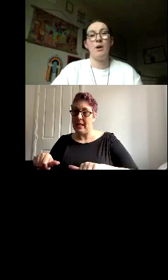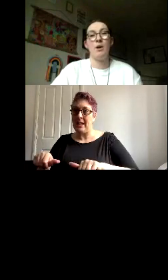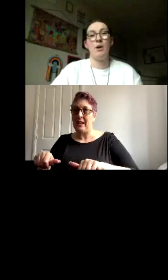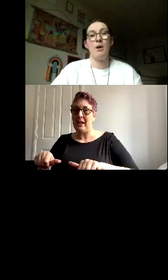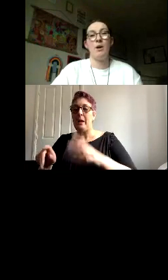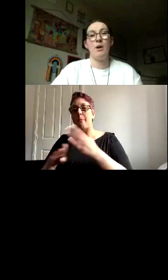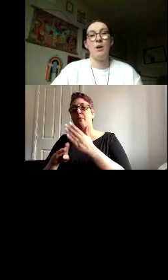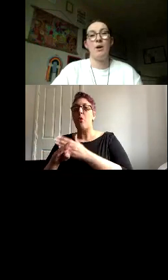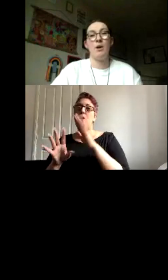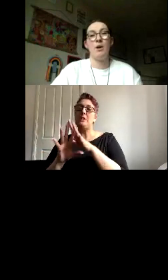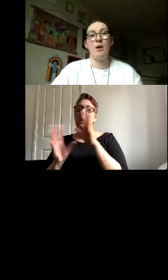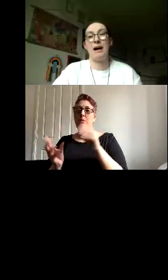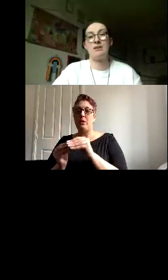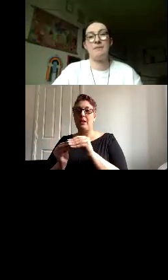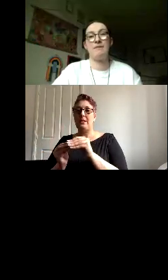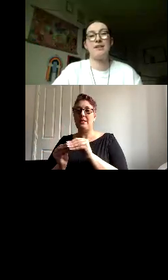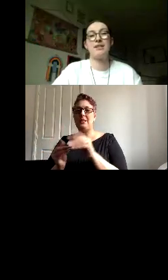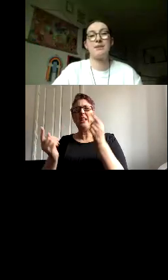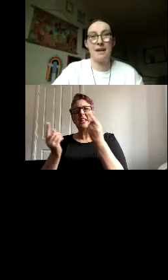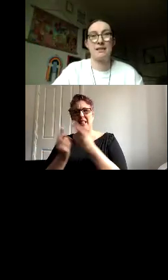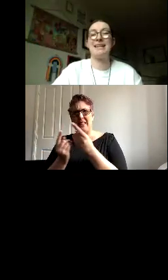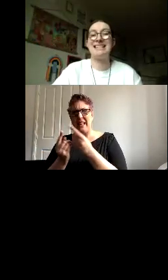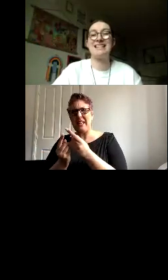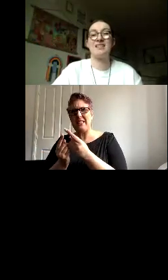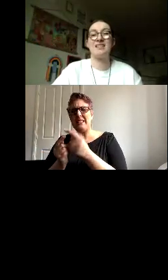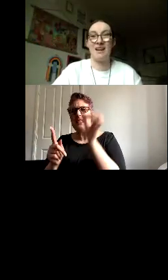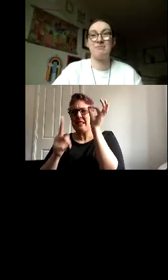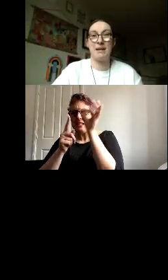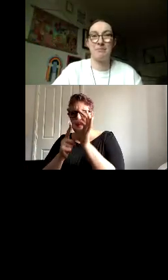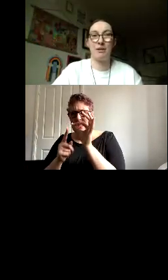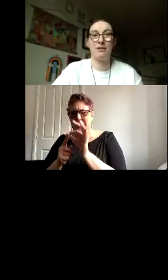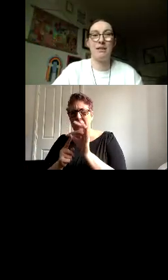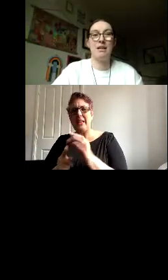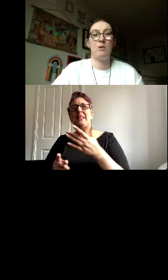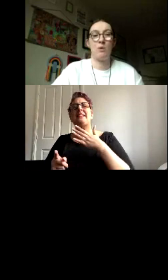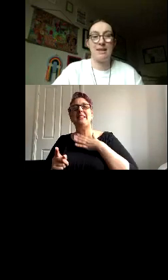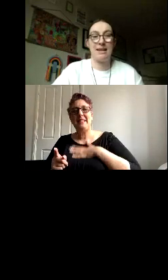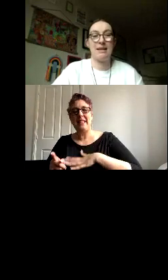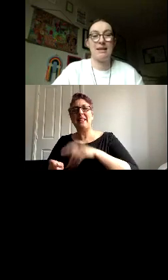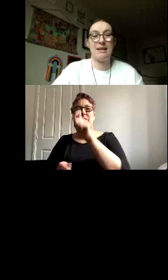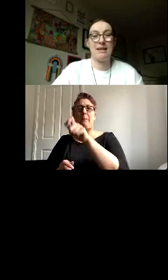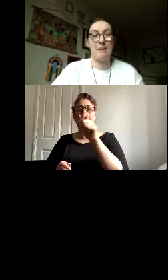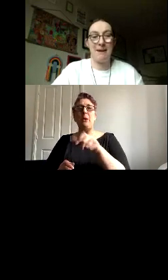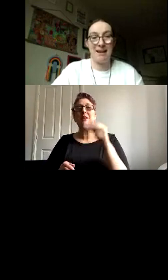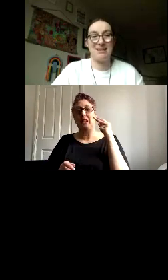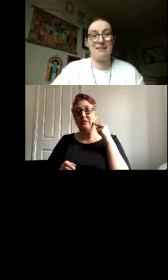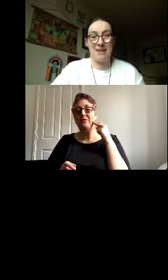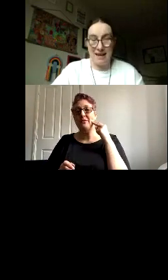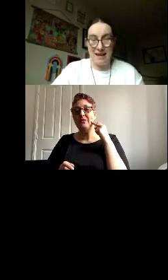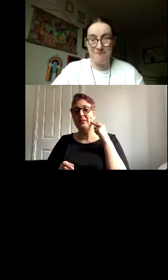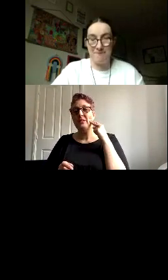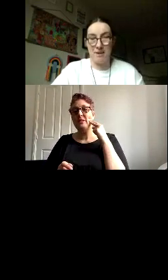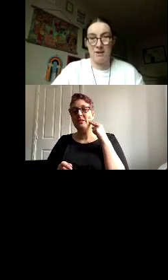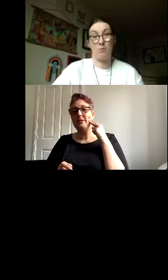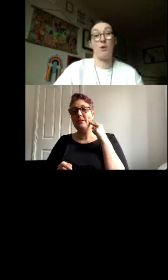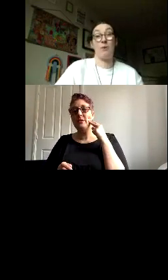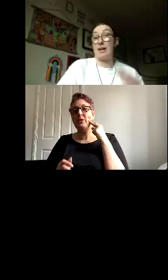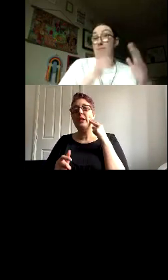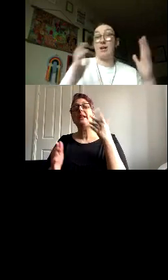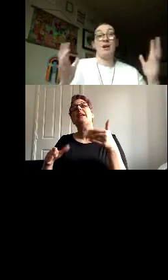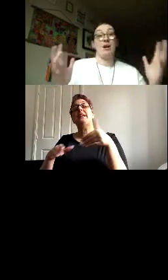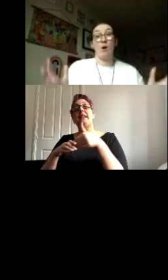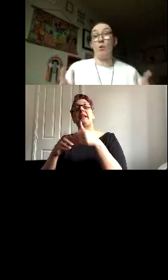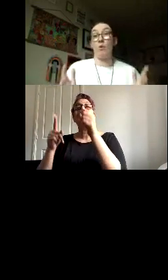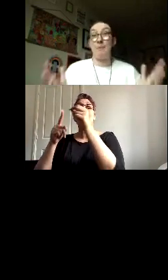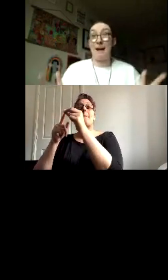going to think about specific things about the needs of deaf people within palliative care, where